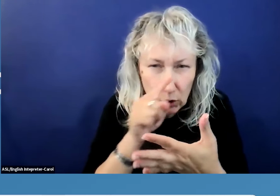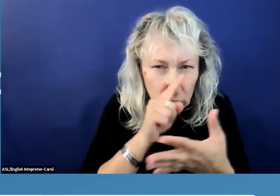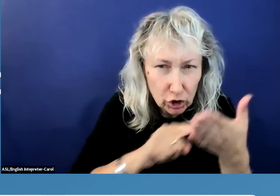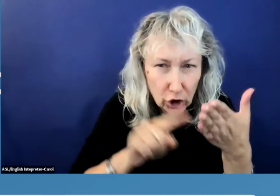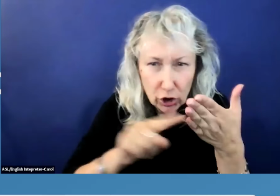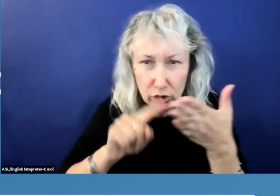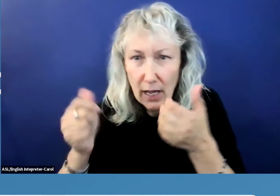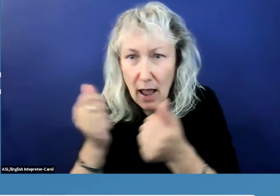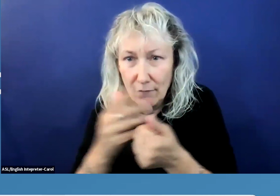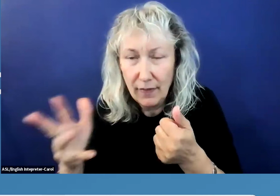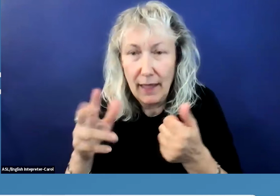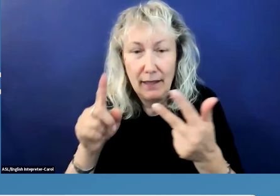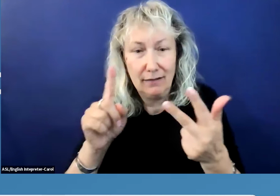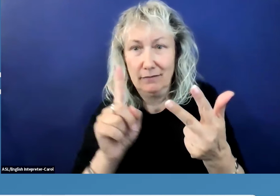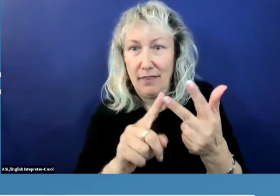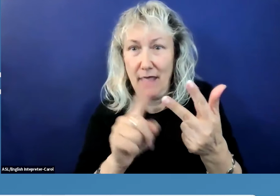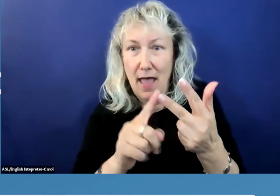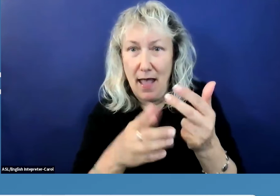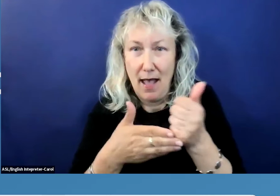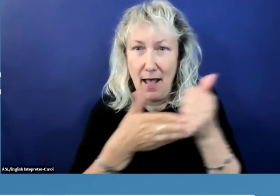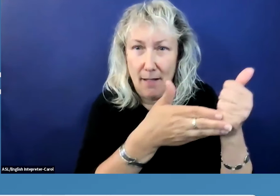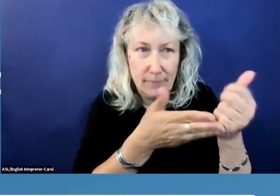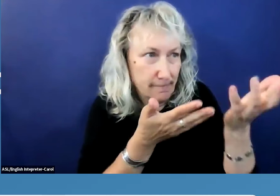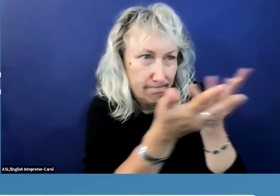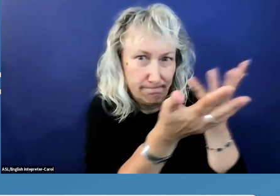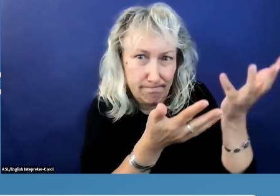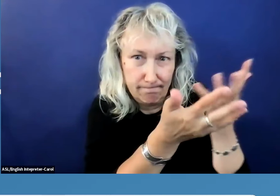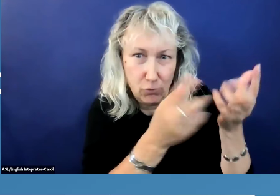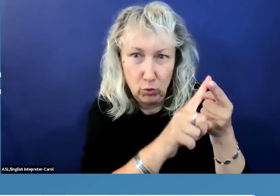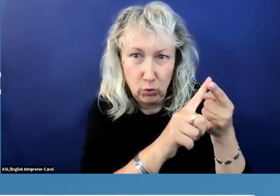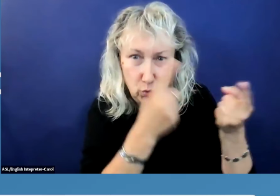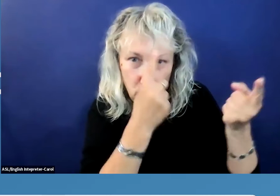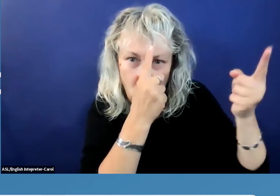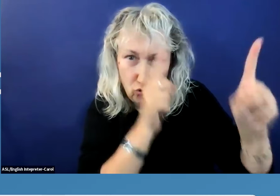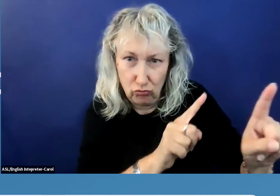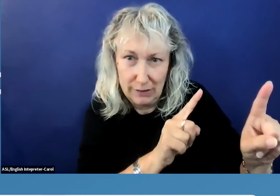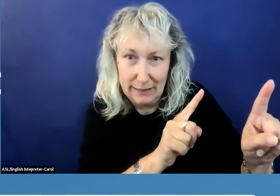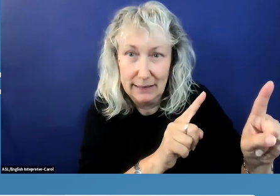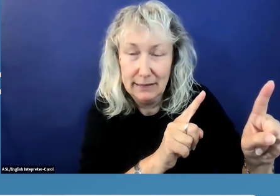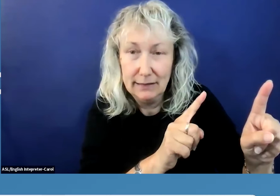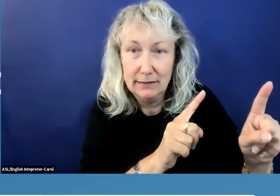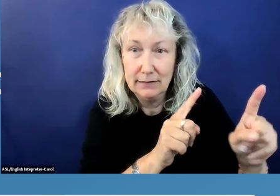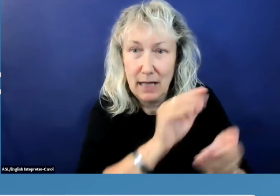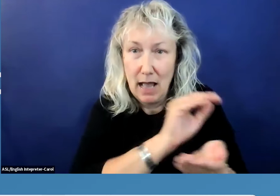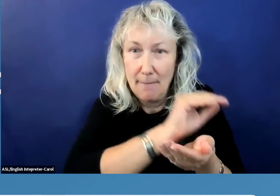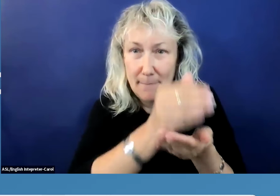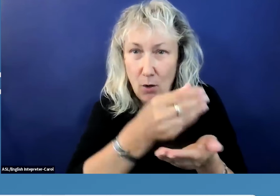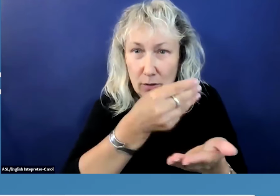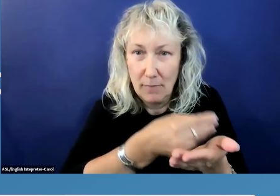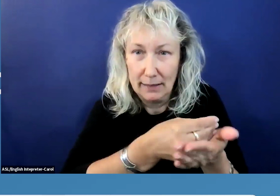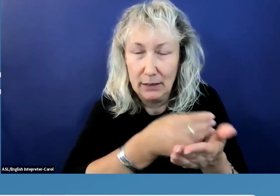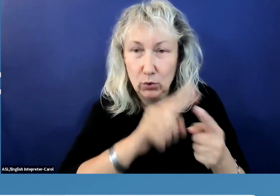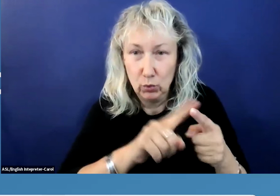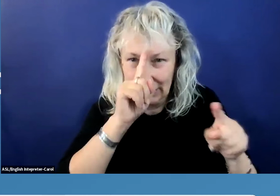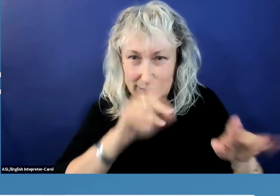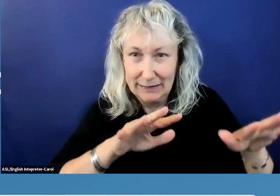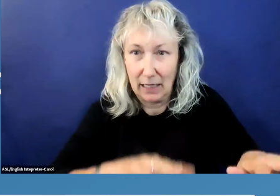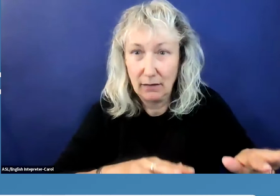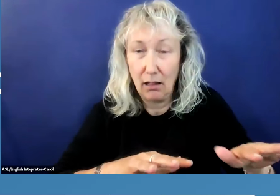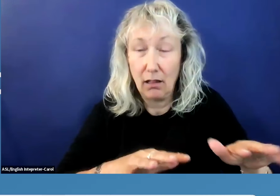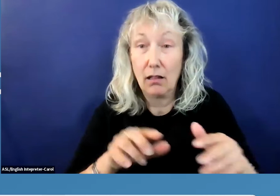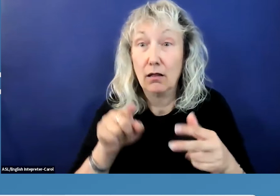you. So if you do go with a public adjuster, you will pay them. Consumers often use a